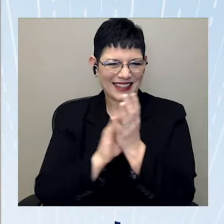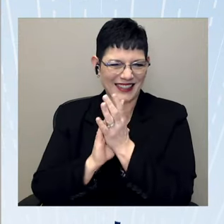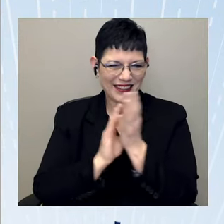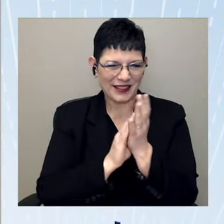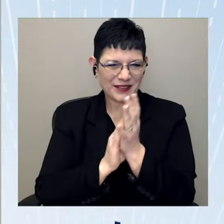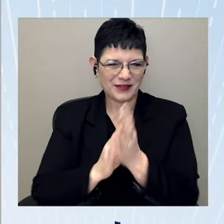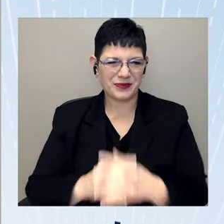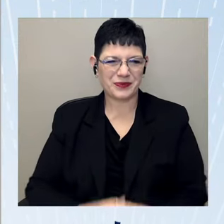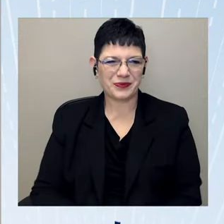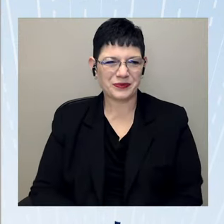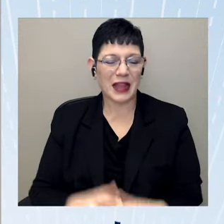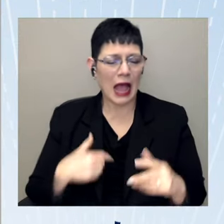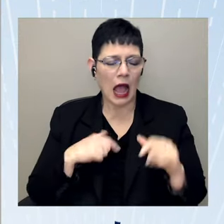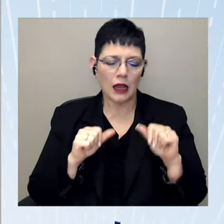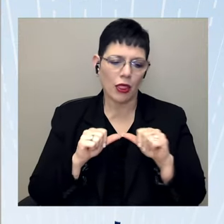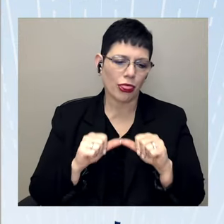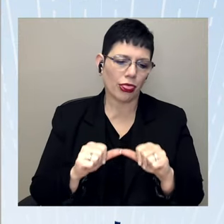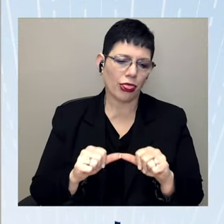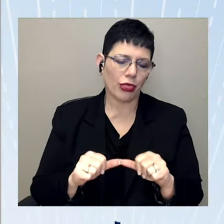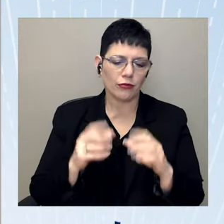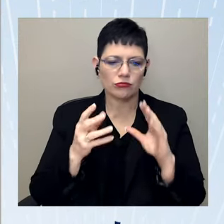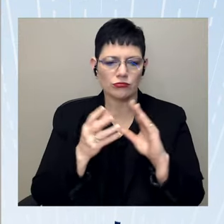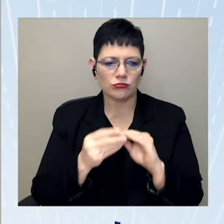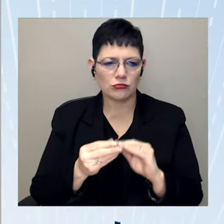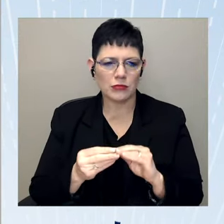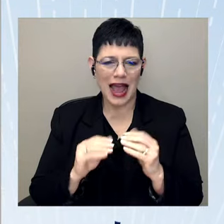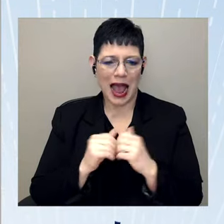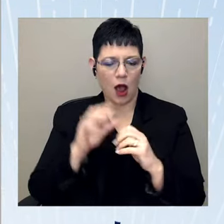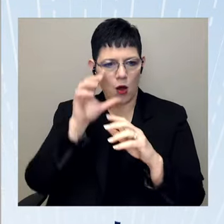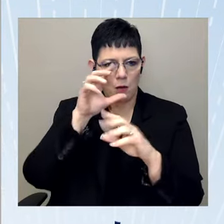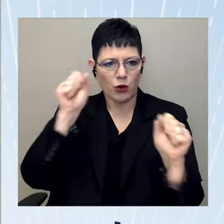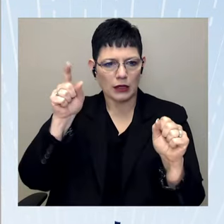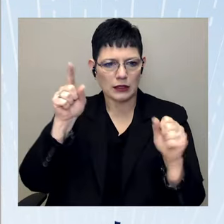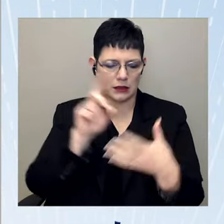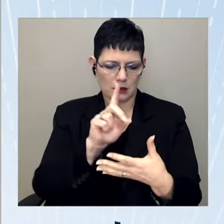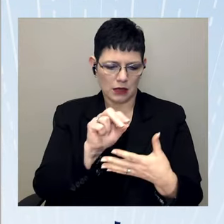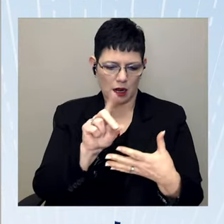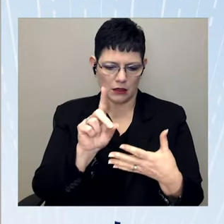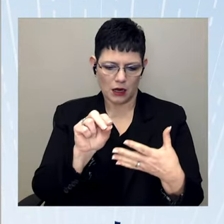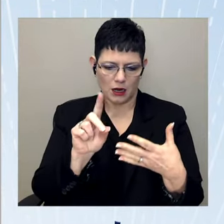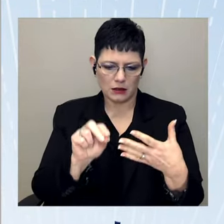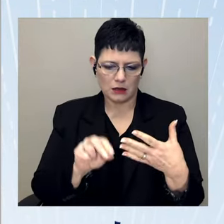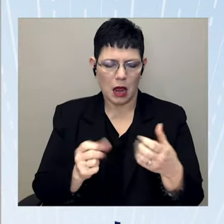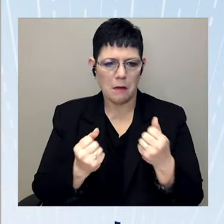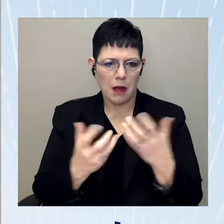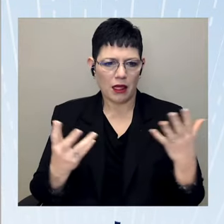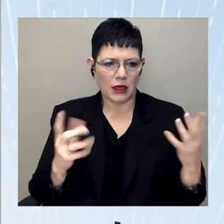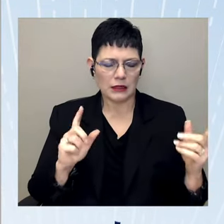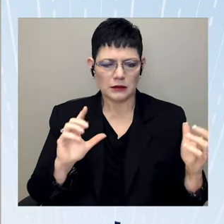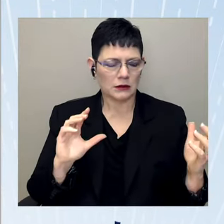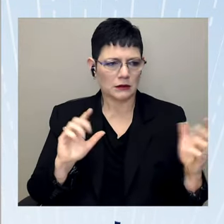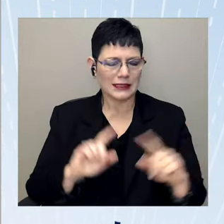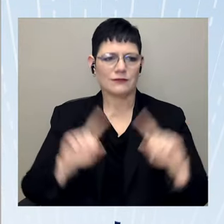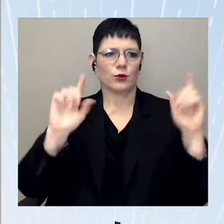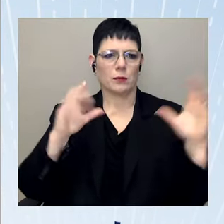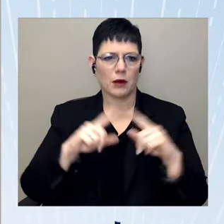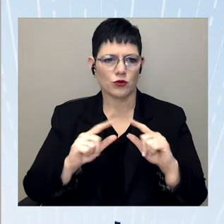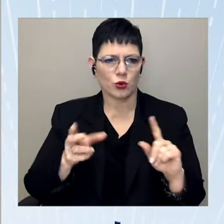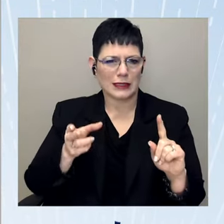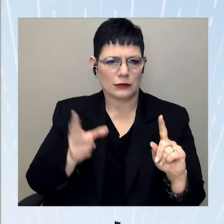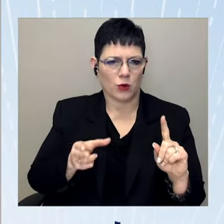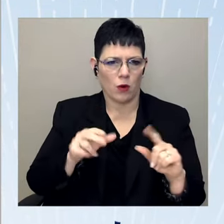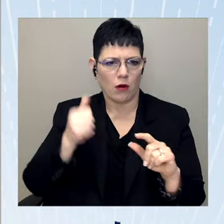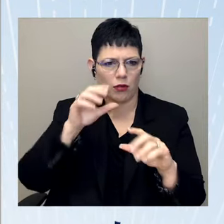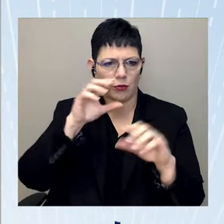I could go on and on about the ways that President Biden has done something different than any other president and made it so that we